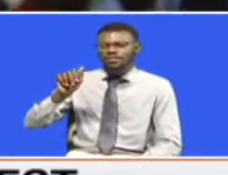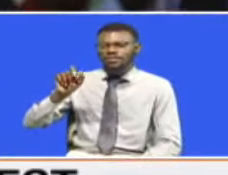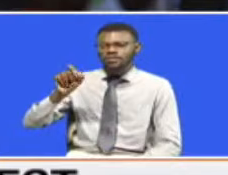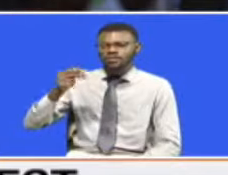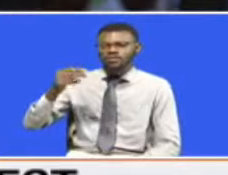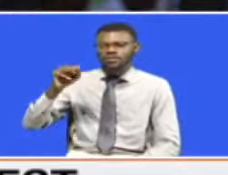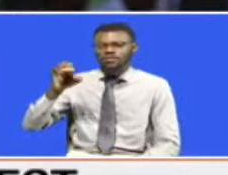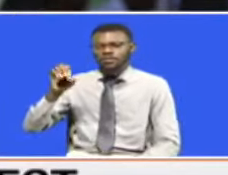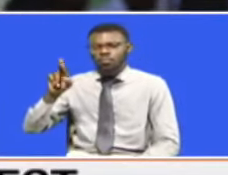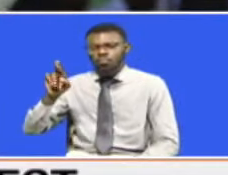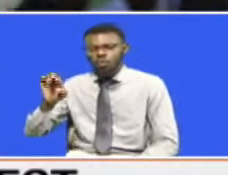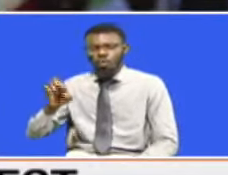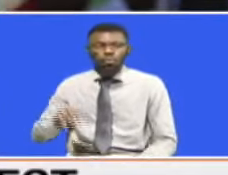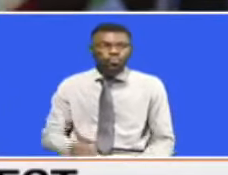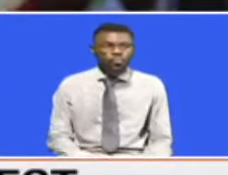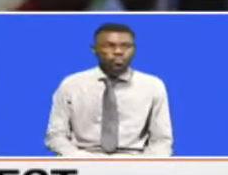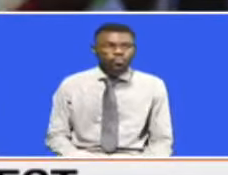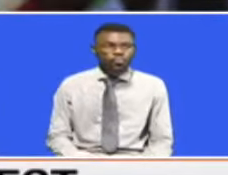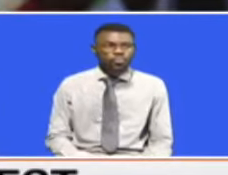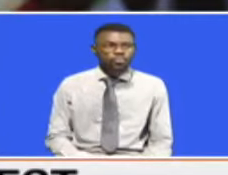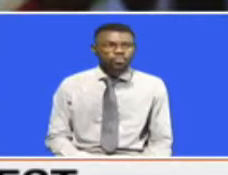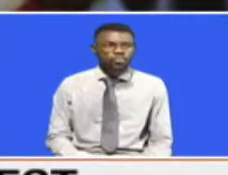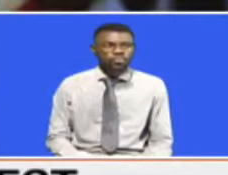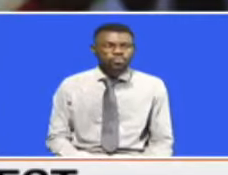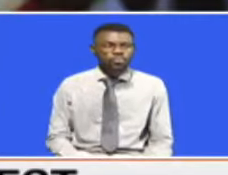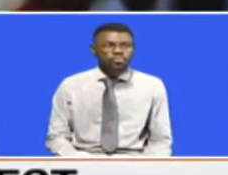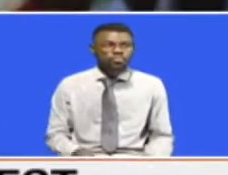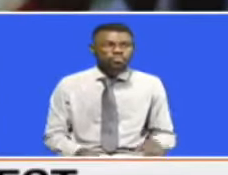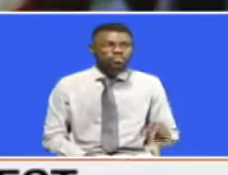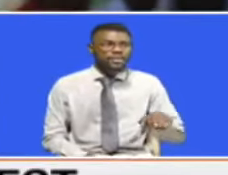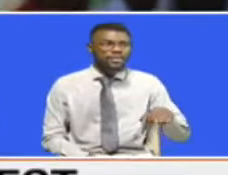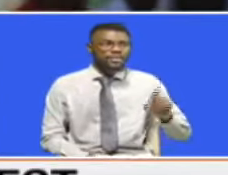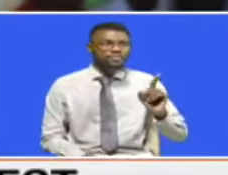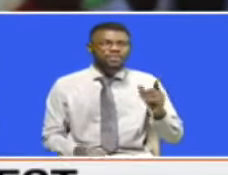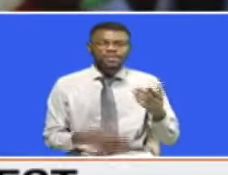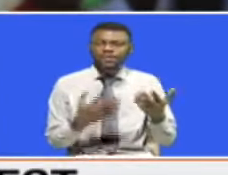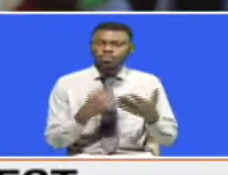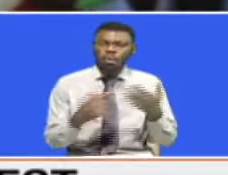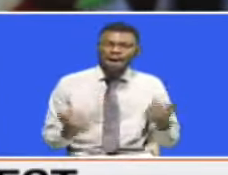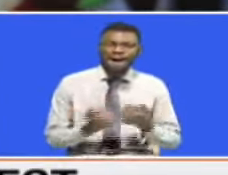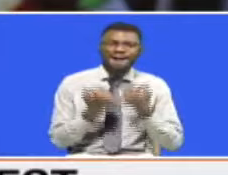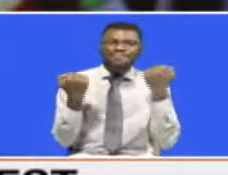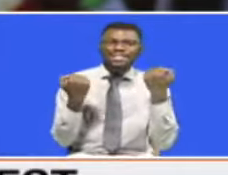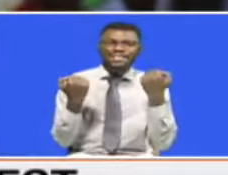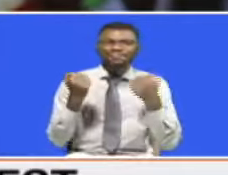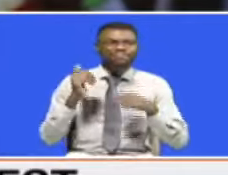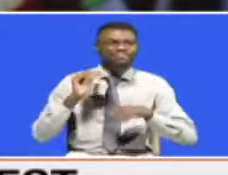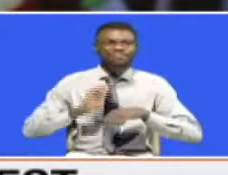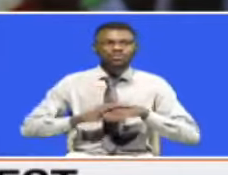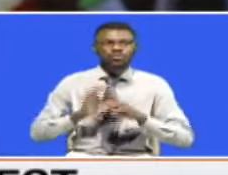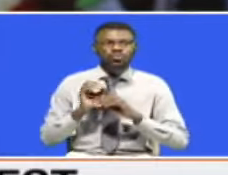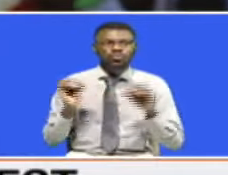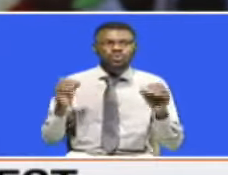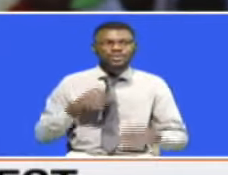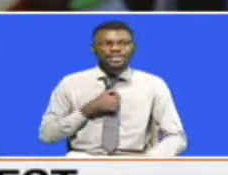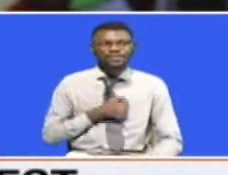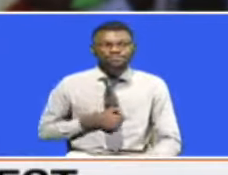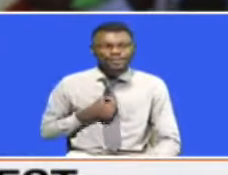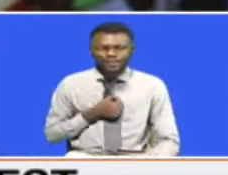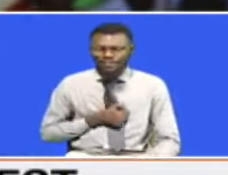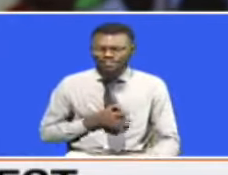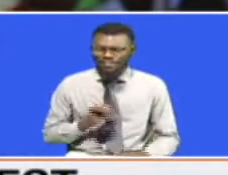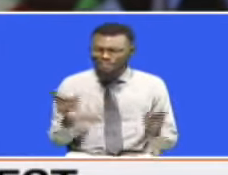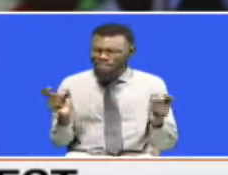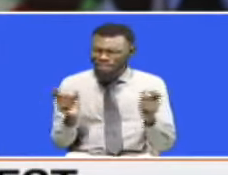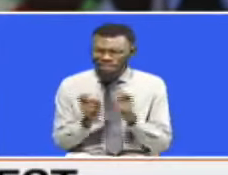had a premonition, and unfortunately, it eventually happened. I'm so sorry. I know how